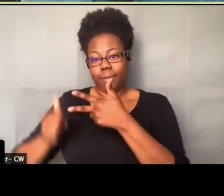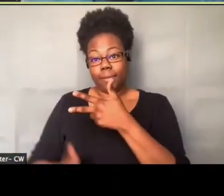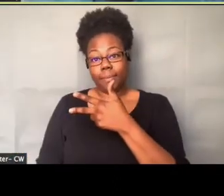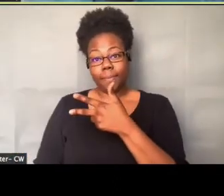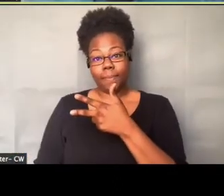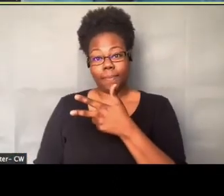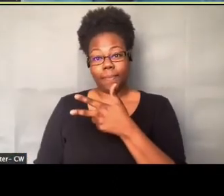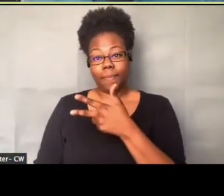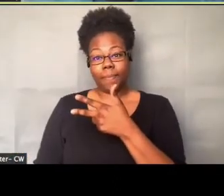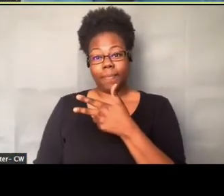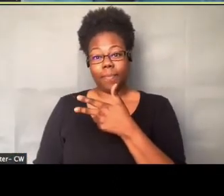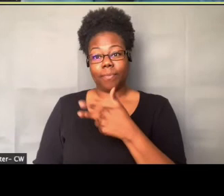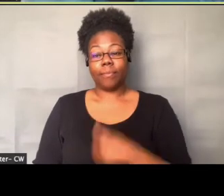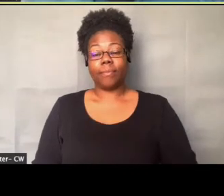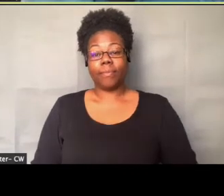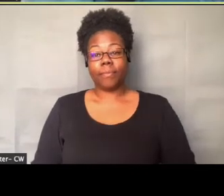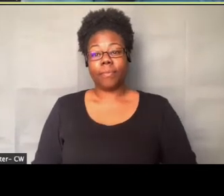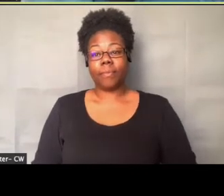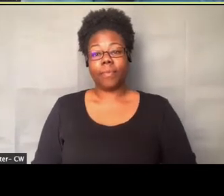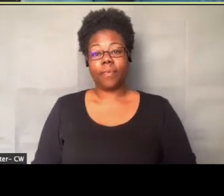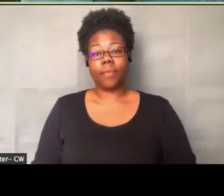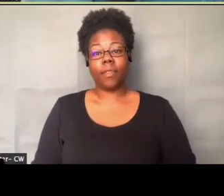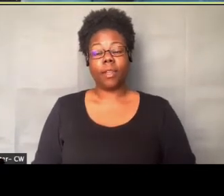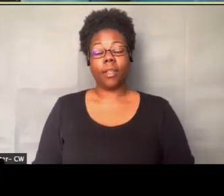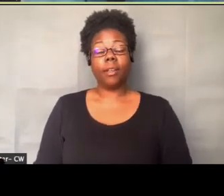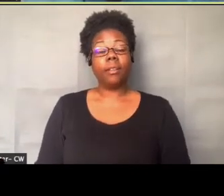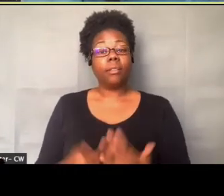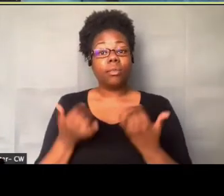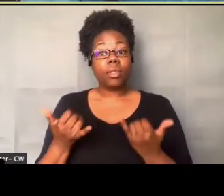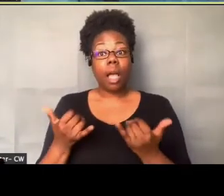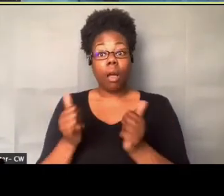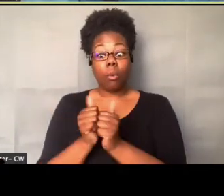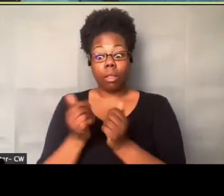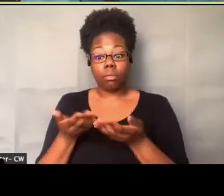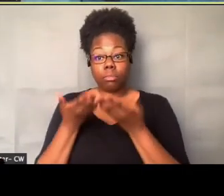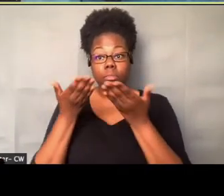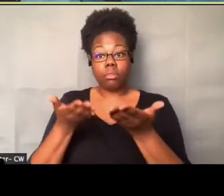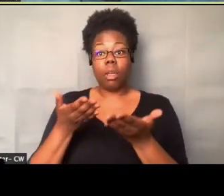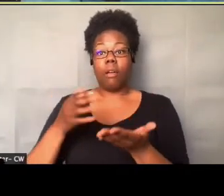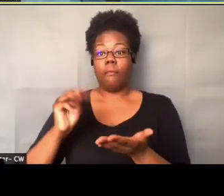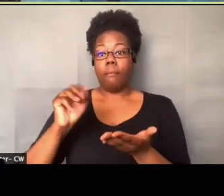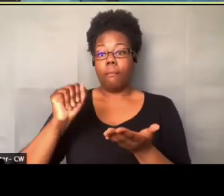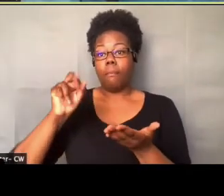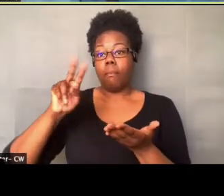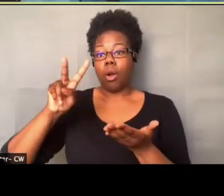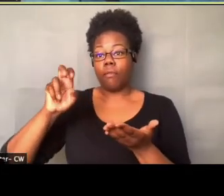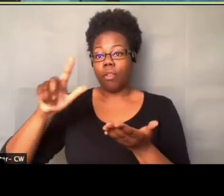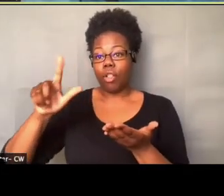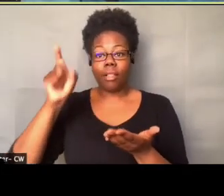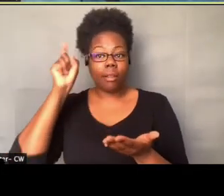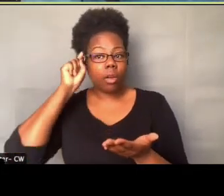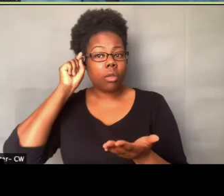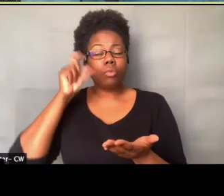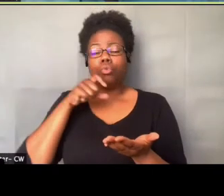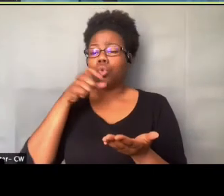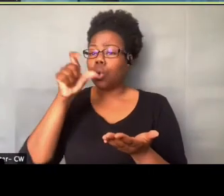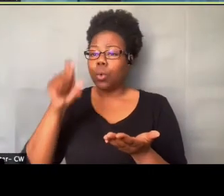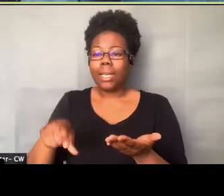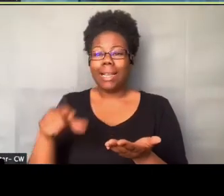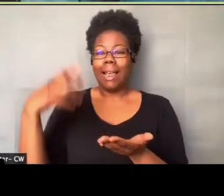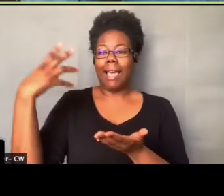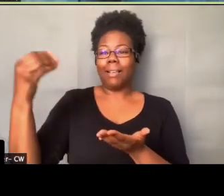Now, with the introduction of Marvel hearing aids, you no longer need an external receiver such